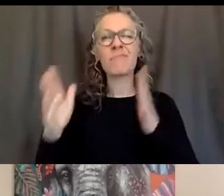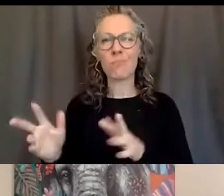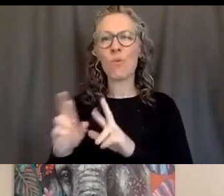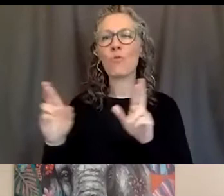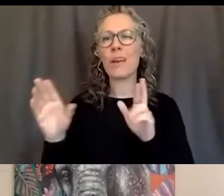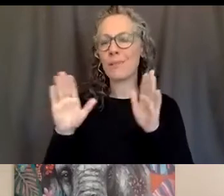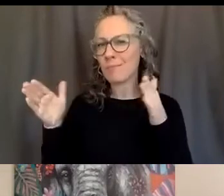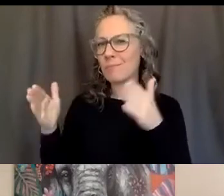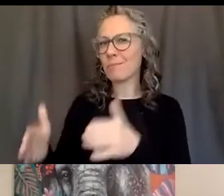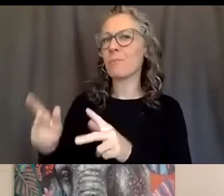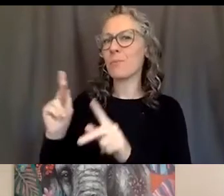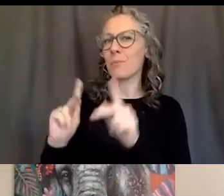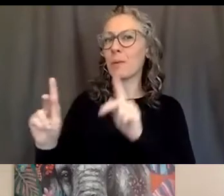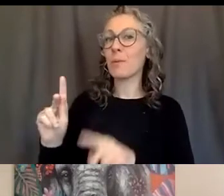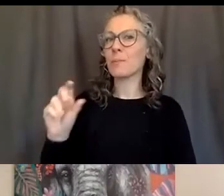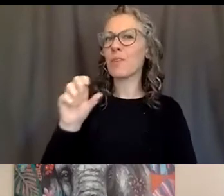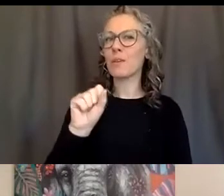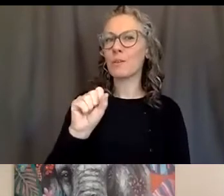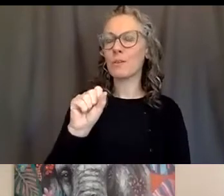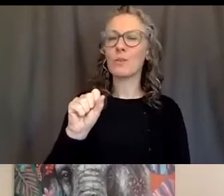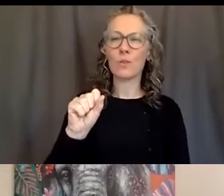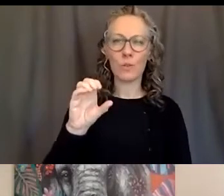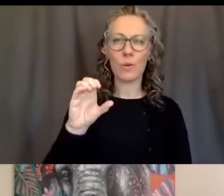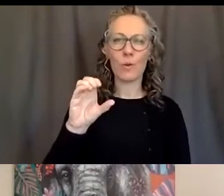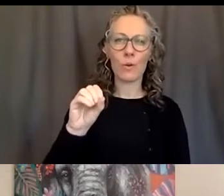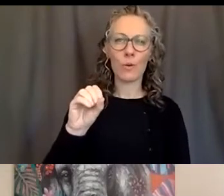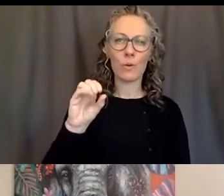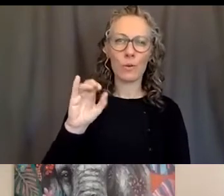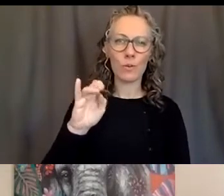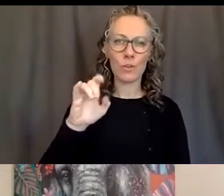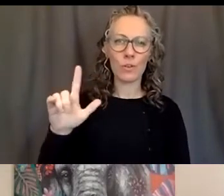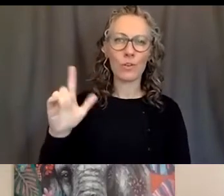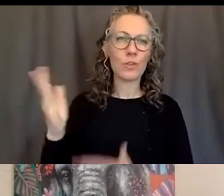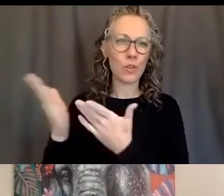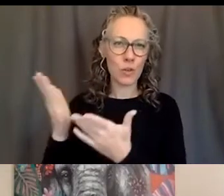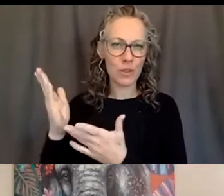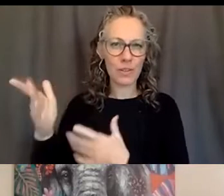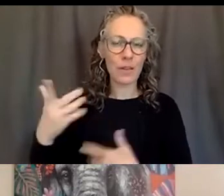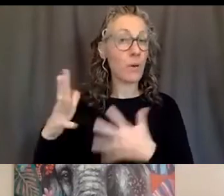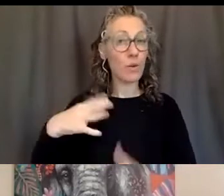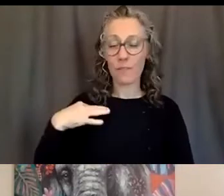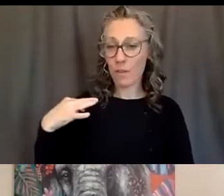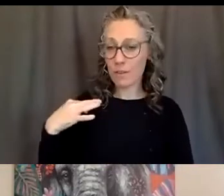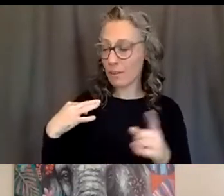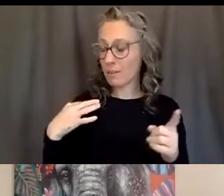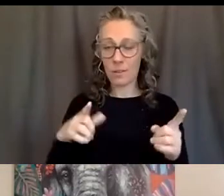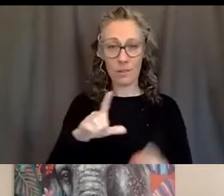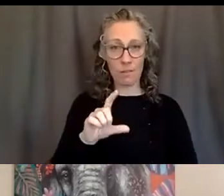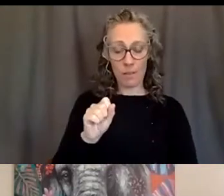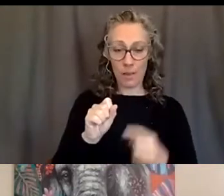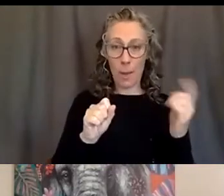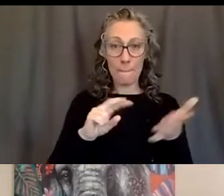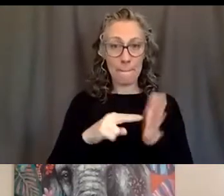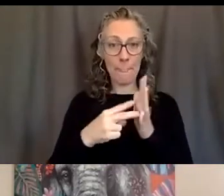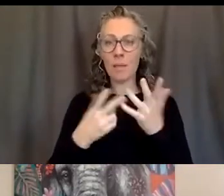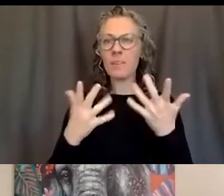So social service. Mm-hmm. I volunteer. That's great. So yeah. And just in all of your life, just so even like your free